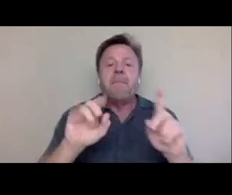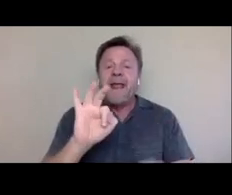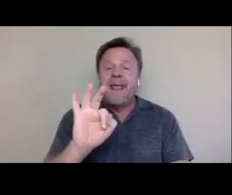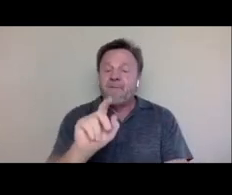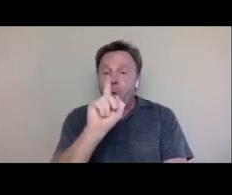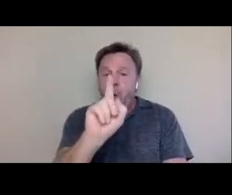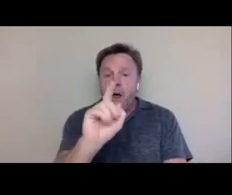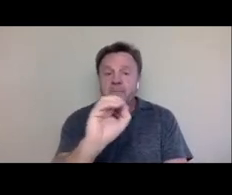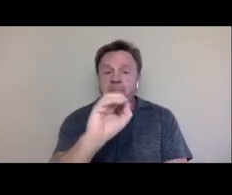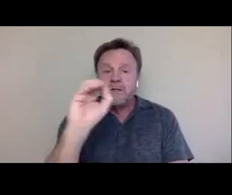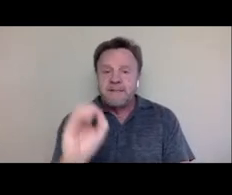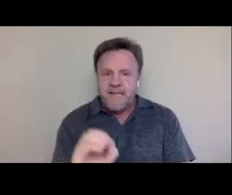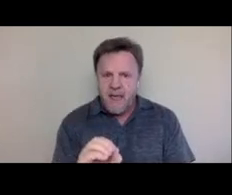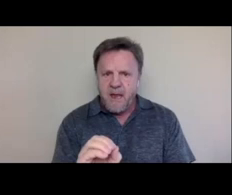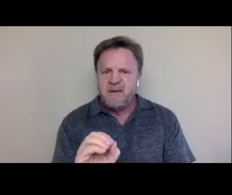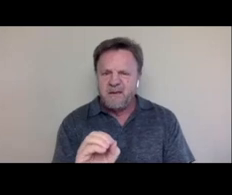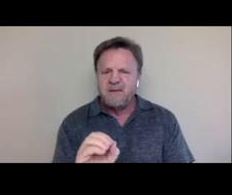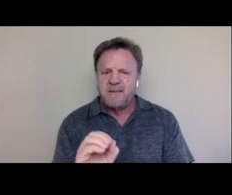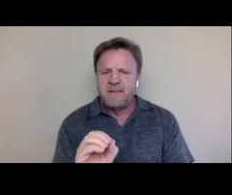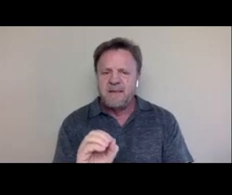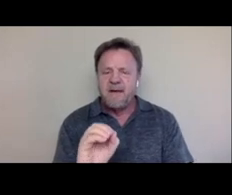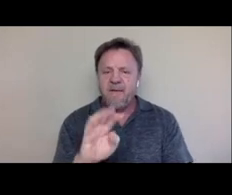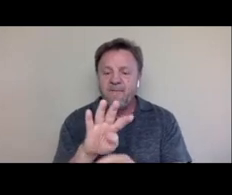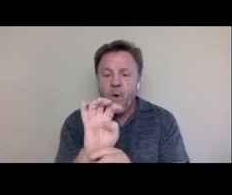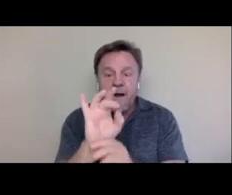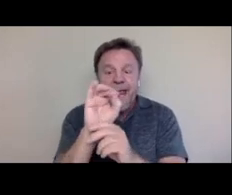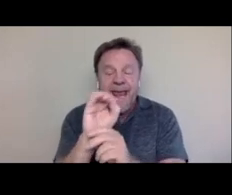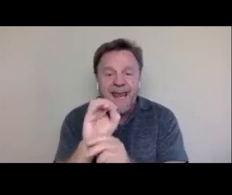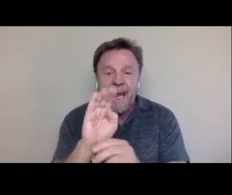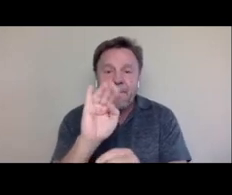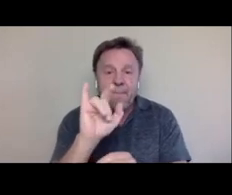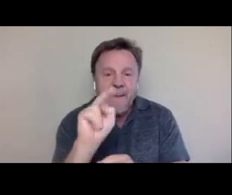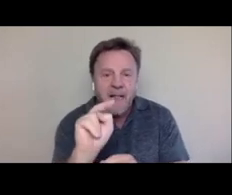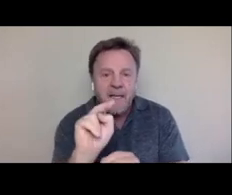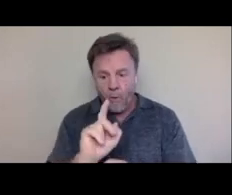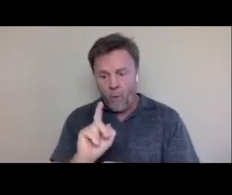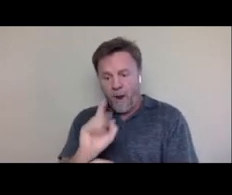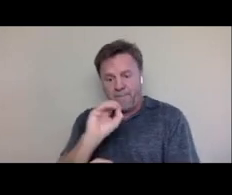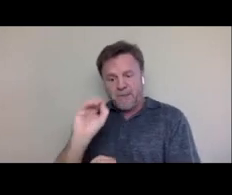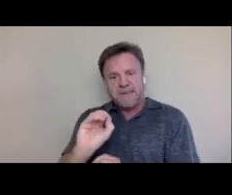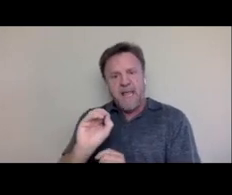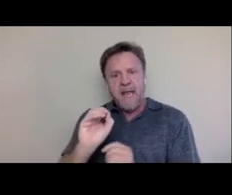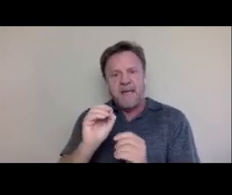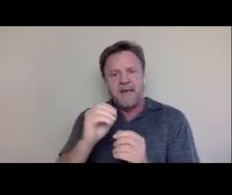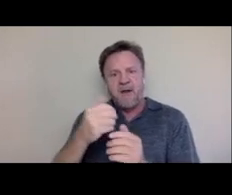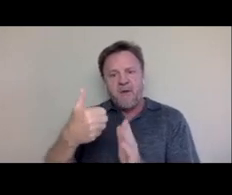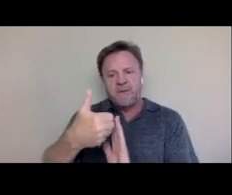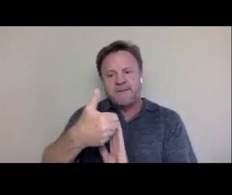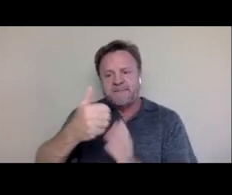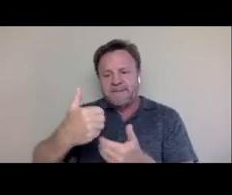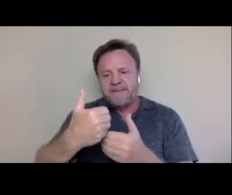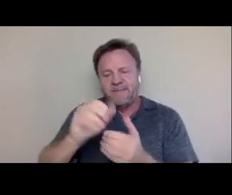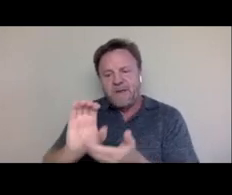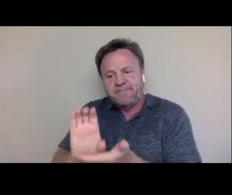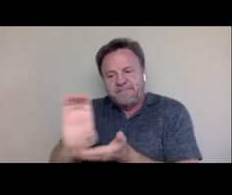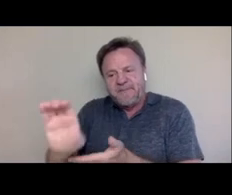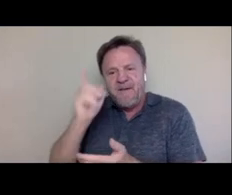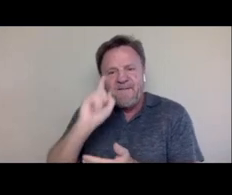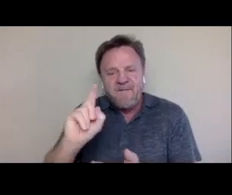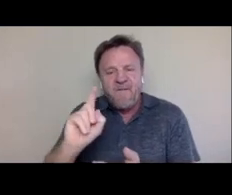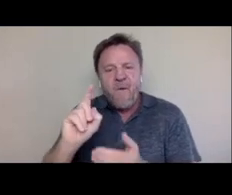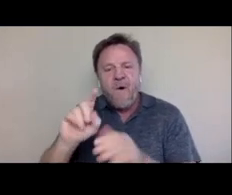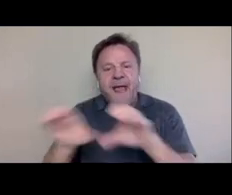1%, you can do the math, of $408 billion were dedicated to economic activities that benefited low moderate income people